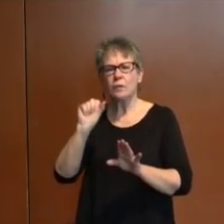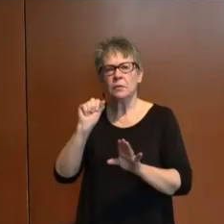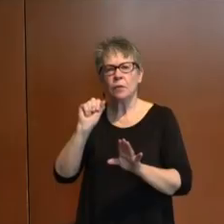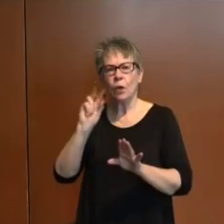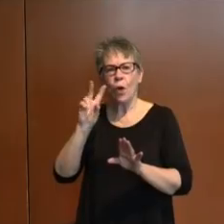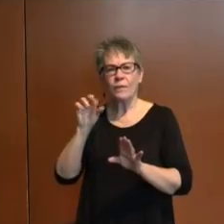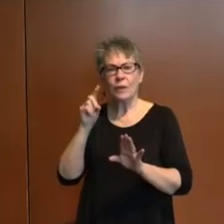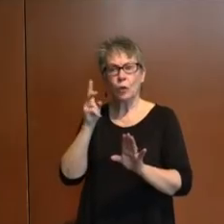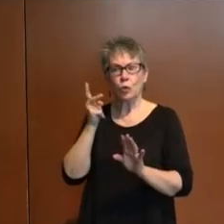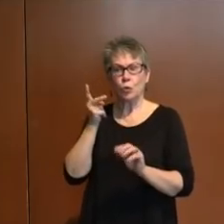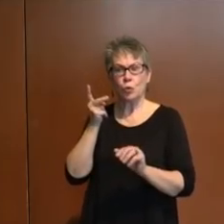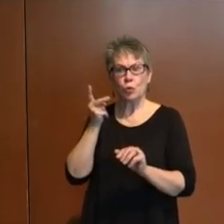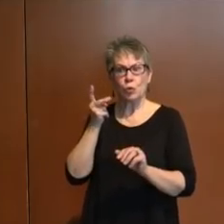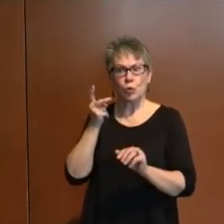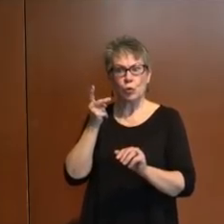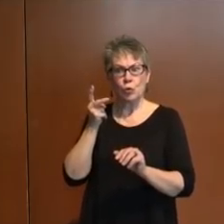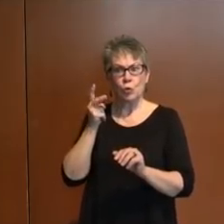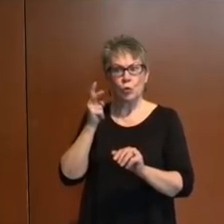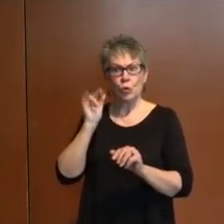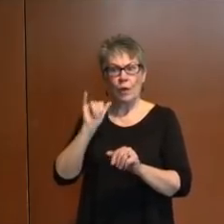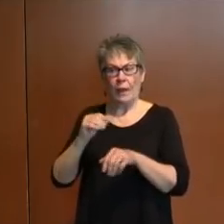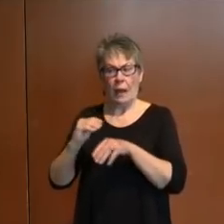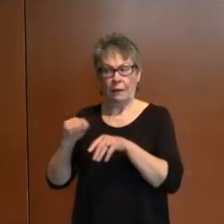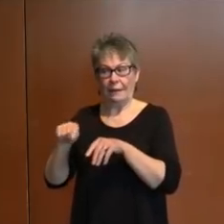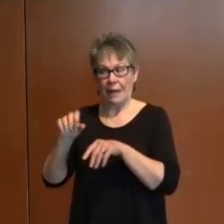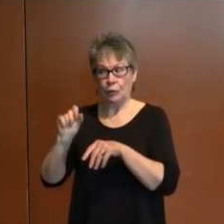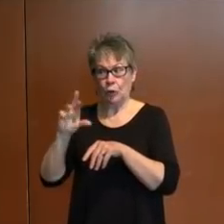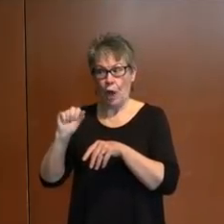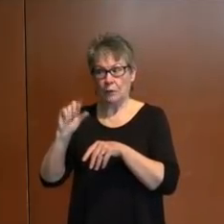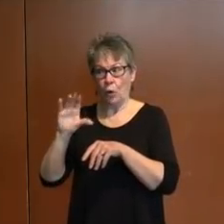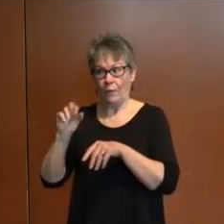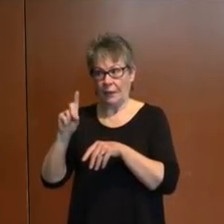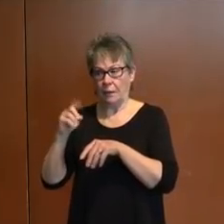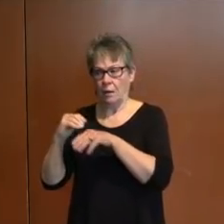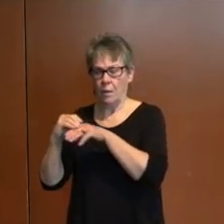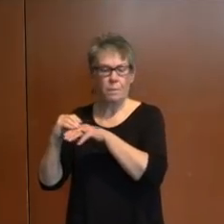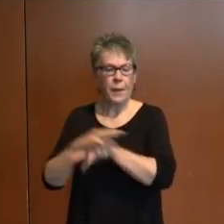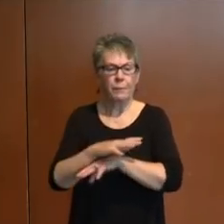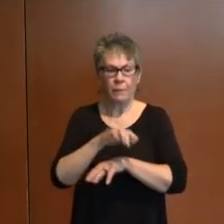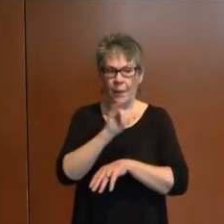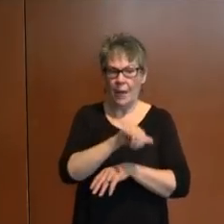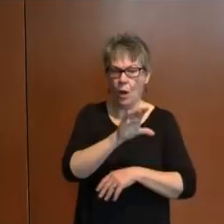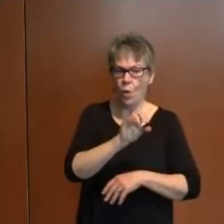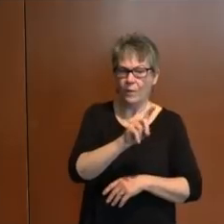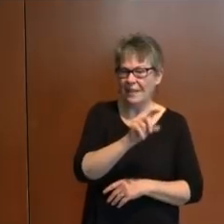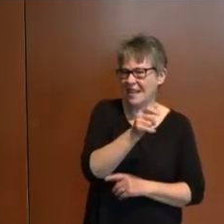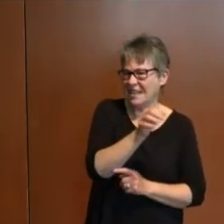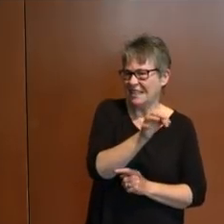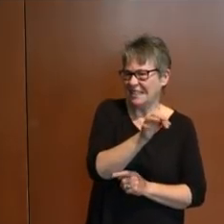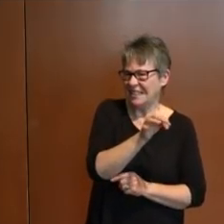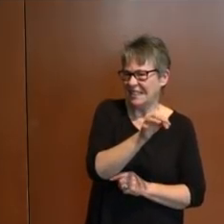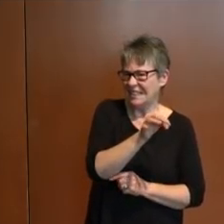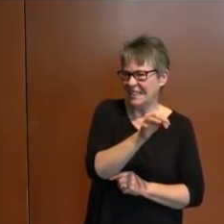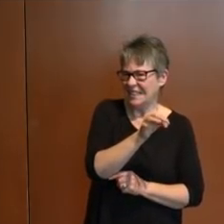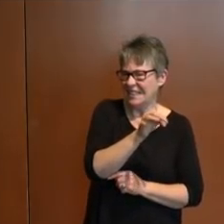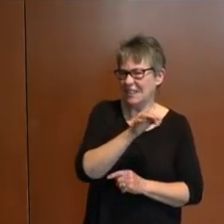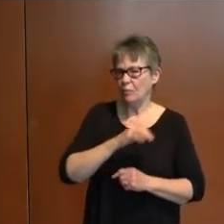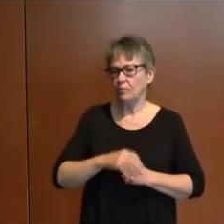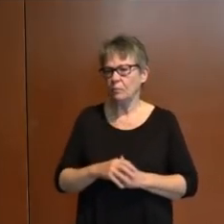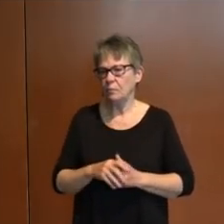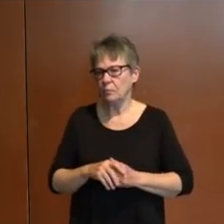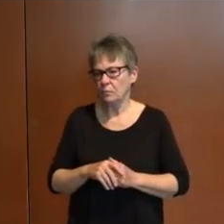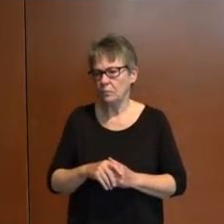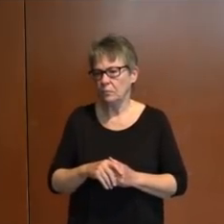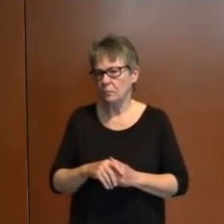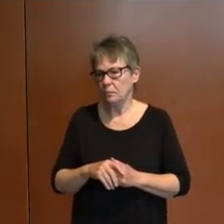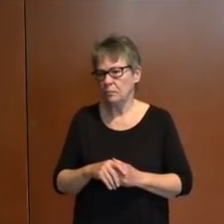coronavirus that causes MERS, another similar severe respiratory illness that has impacted certain parts